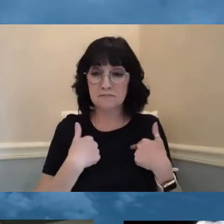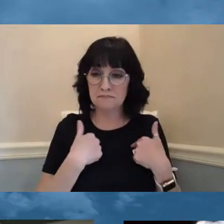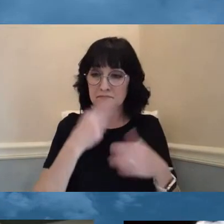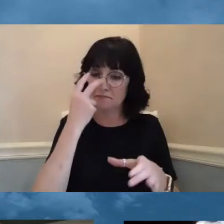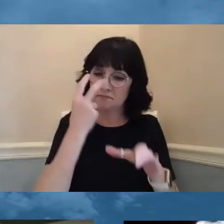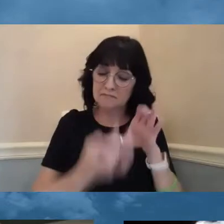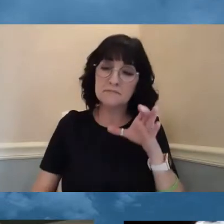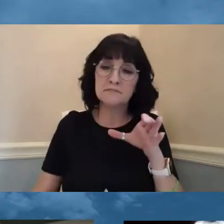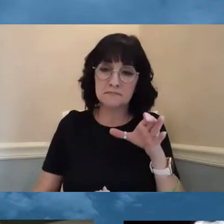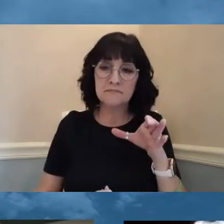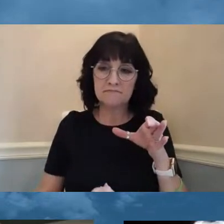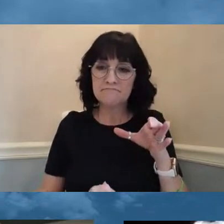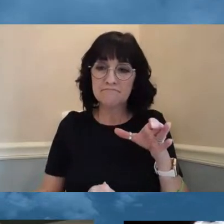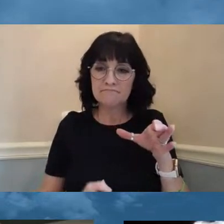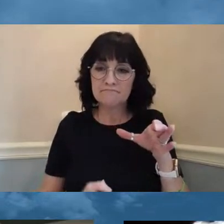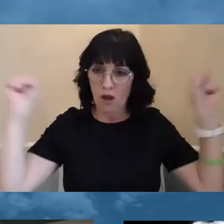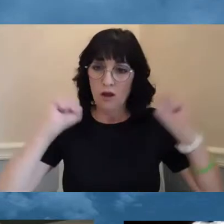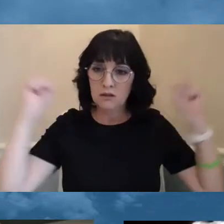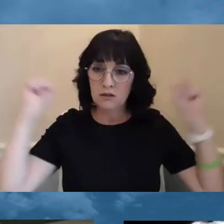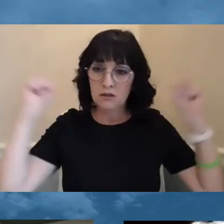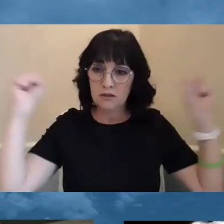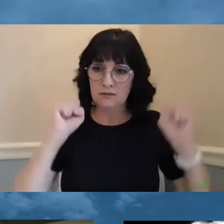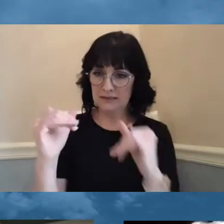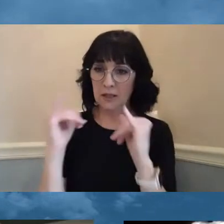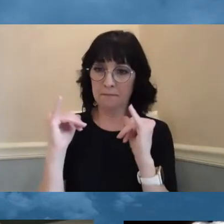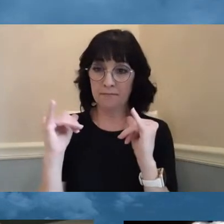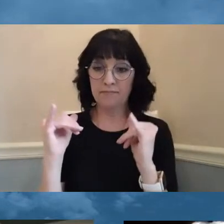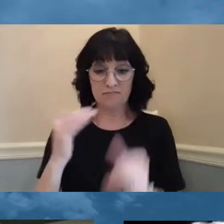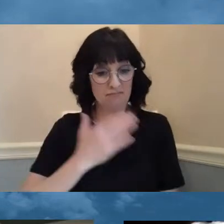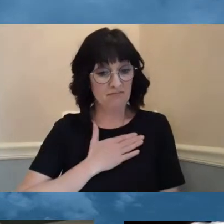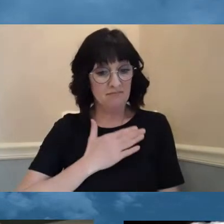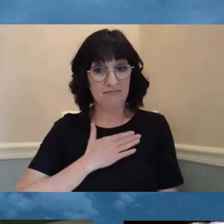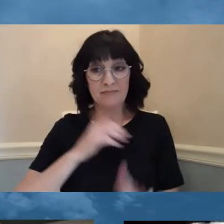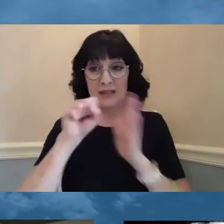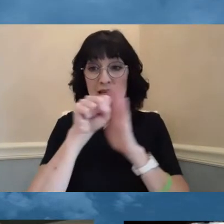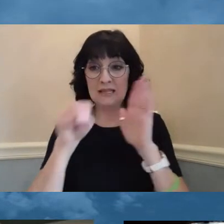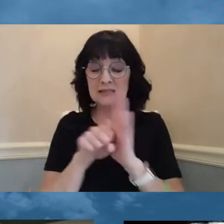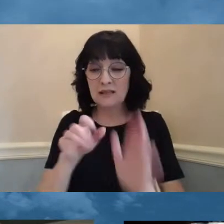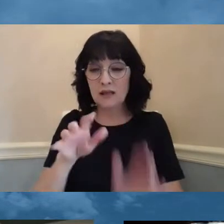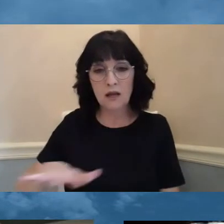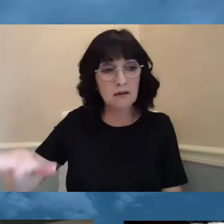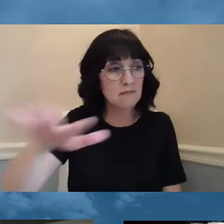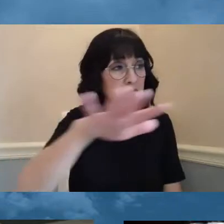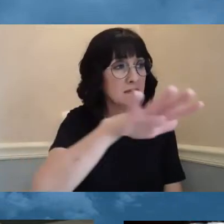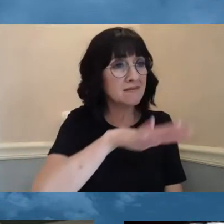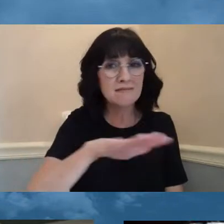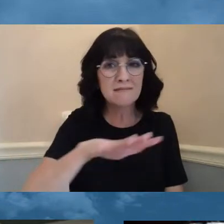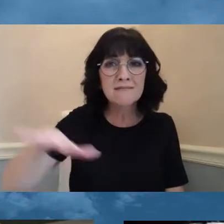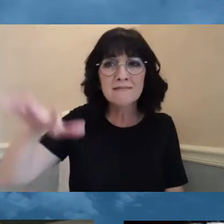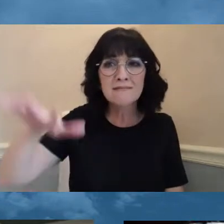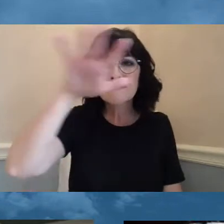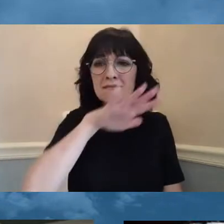activity as well. But in our state, across the nation and across the world,